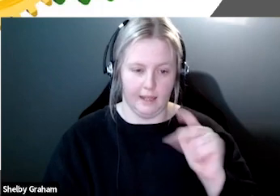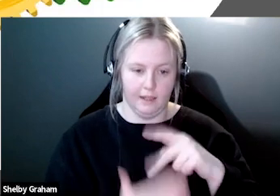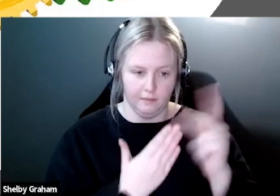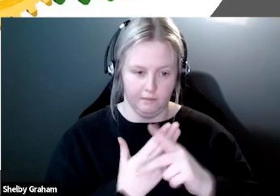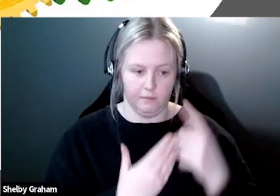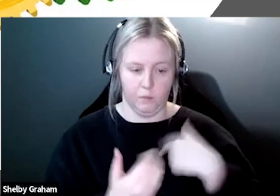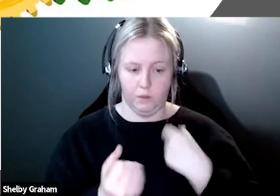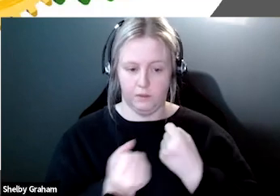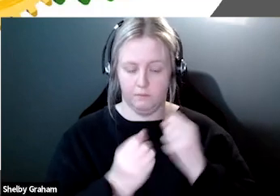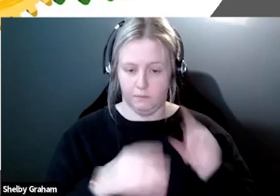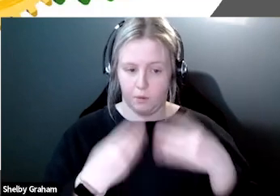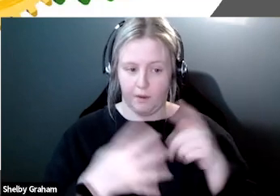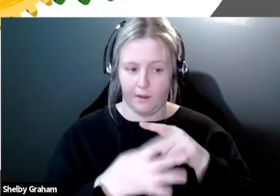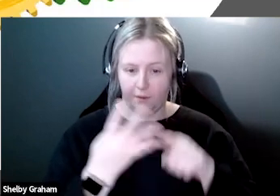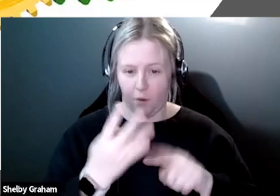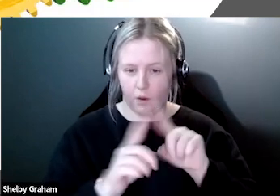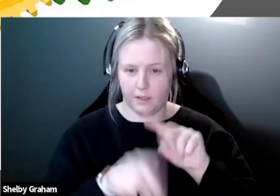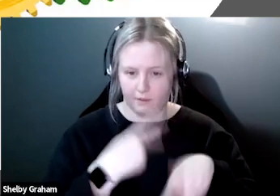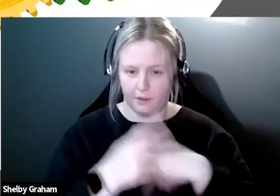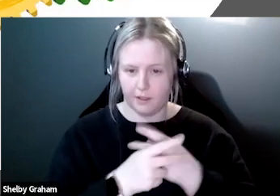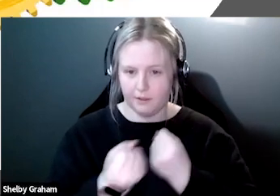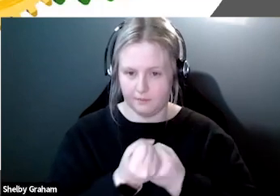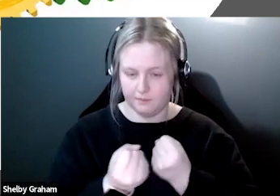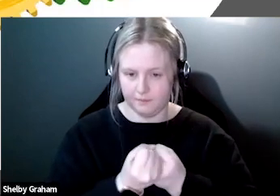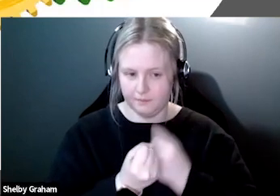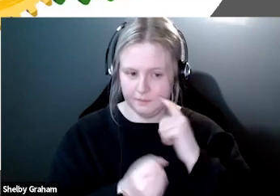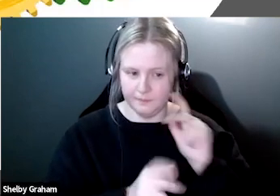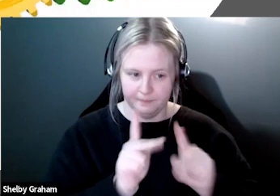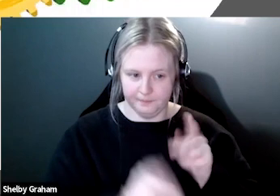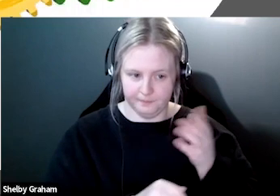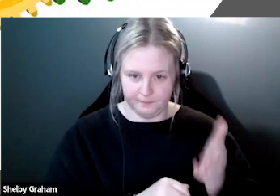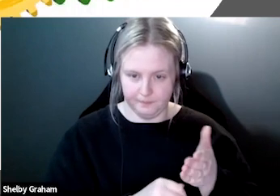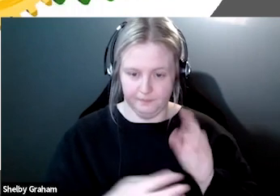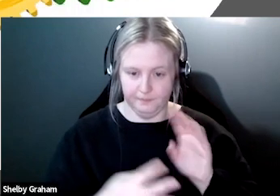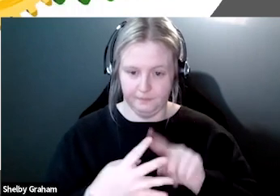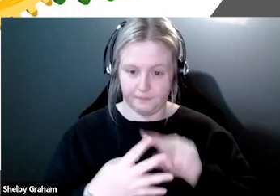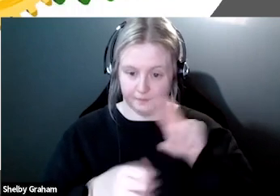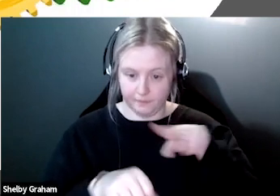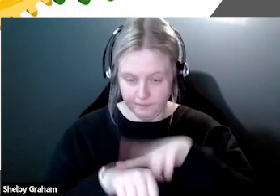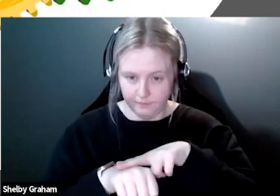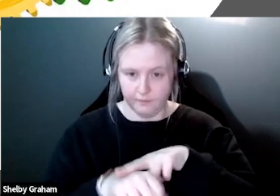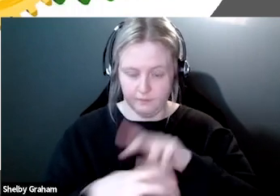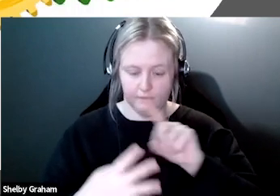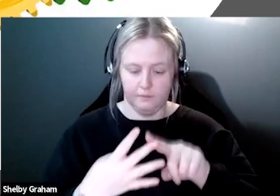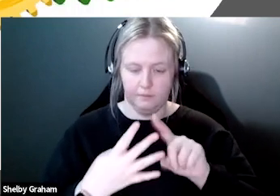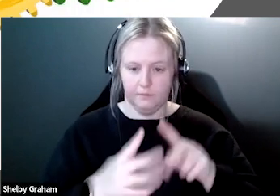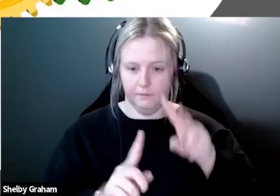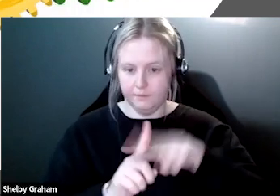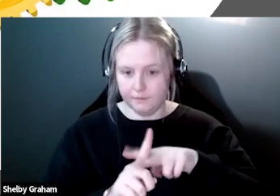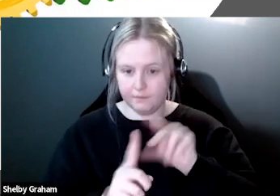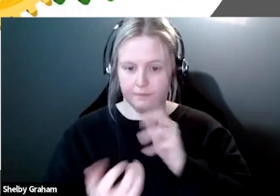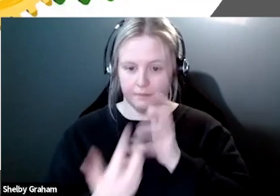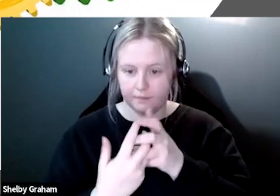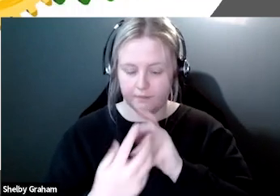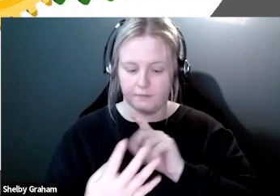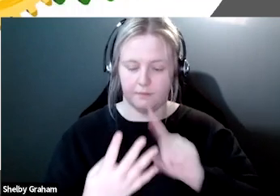support to operationalize inclusion for participants' work experience: natural supports, application and matching,